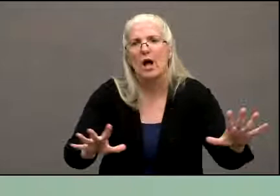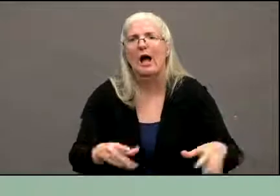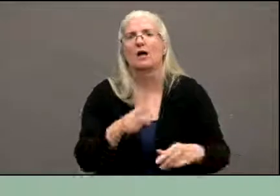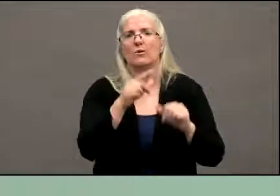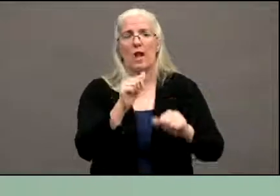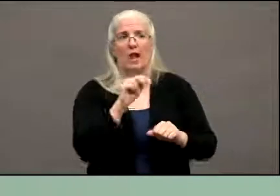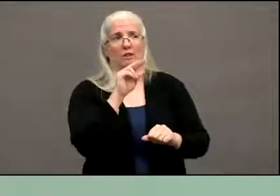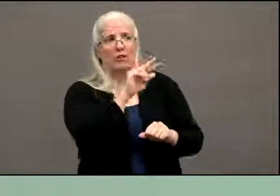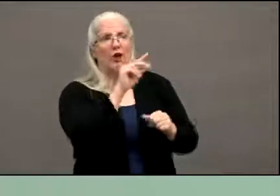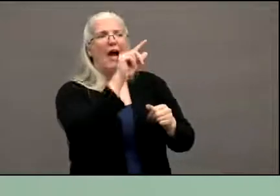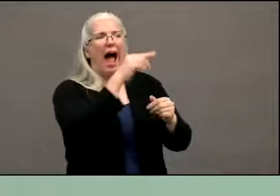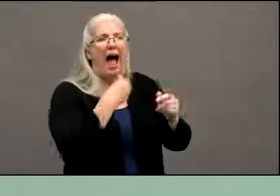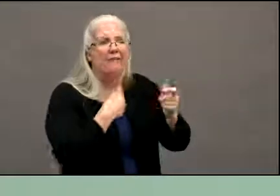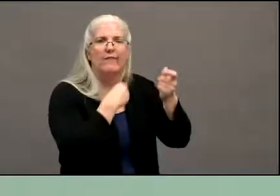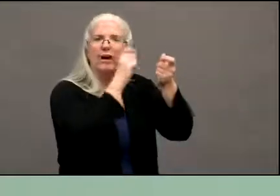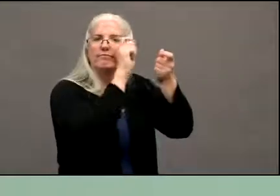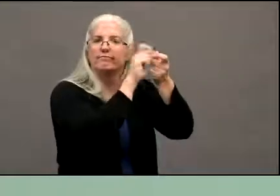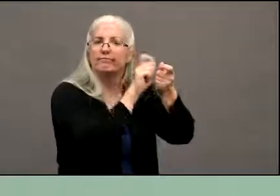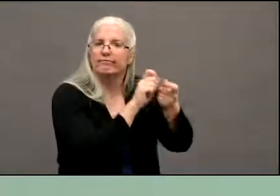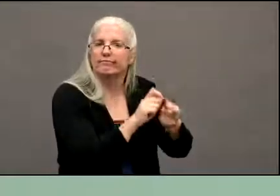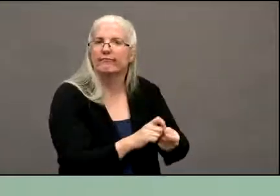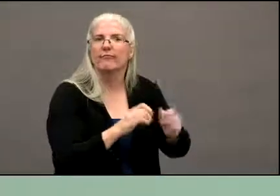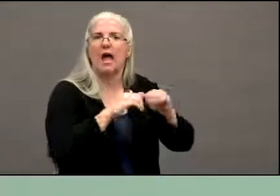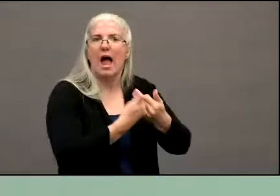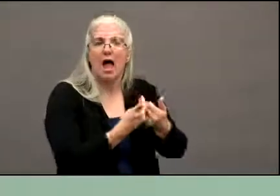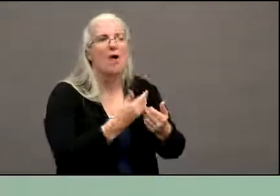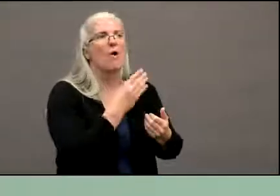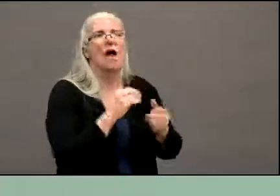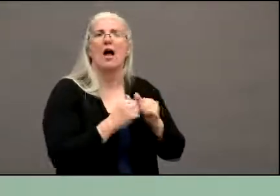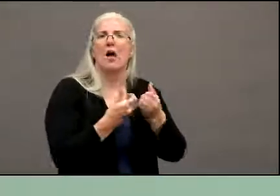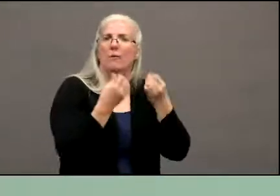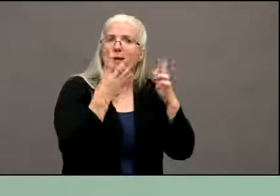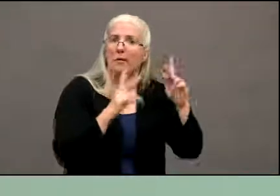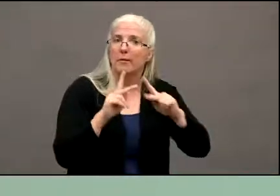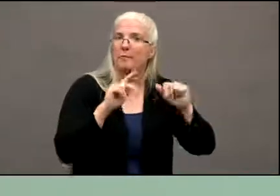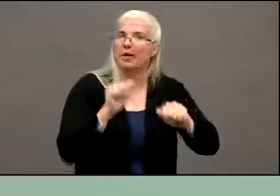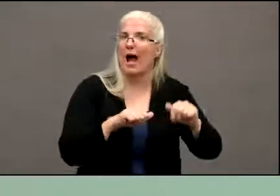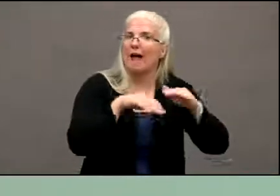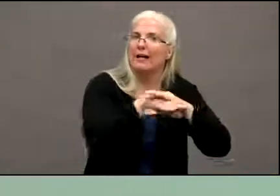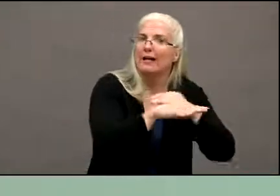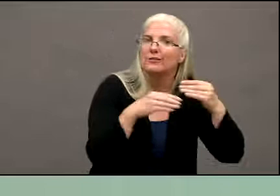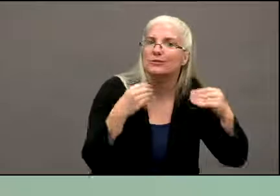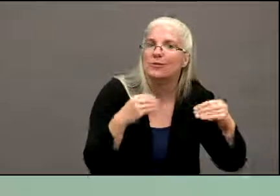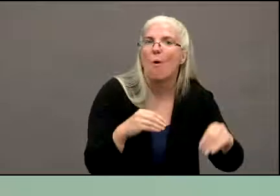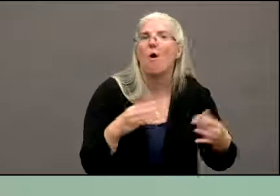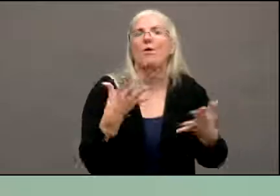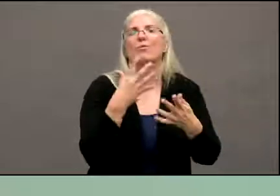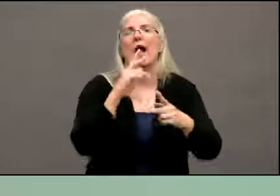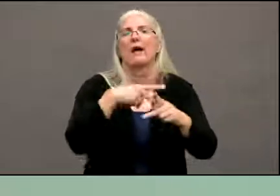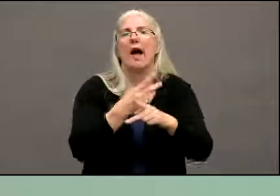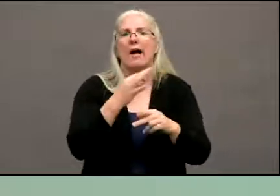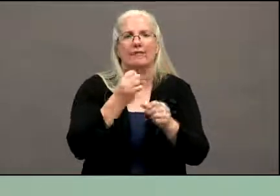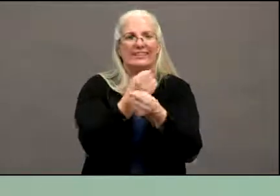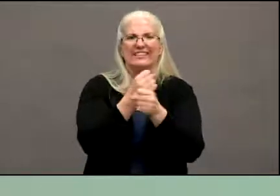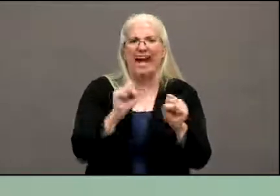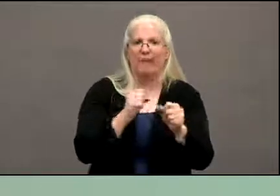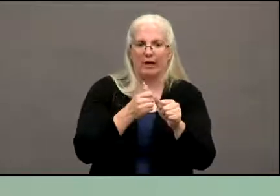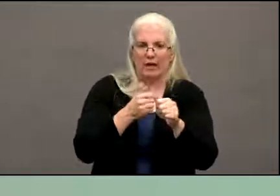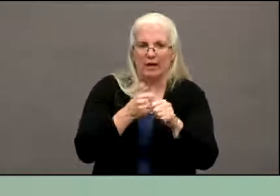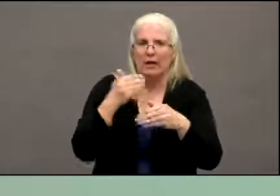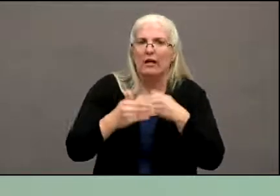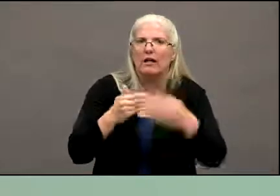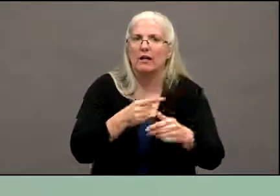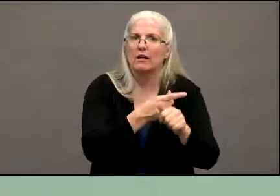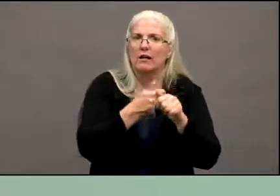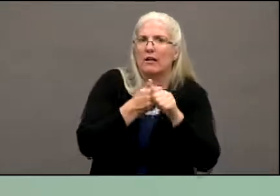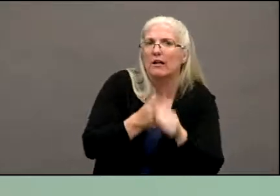store? That's what it should identify. What kind of protocols has this business taken up to ensure your safety and the